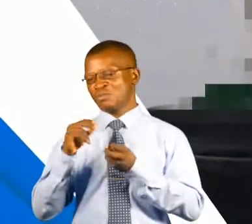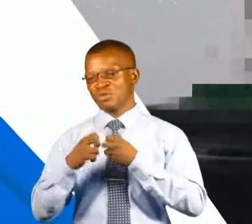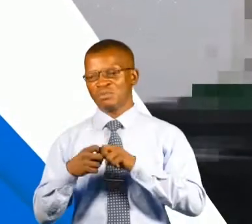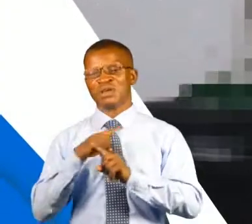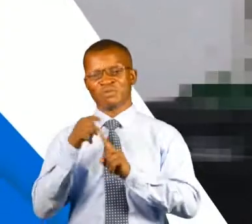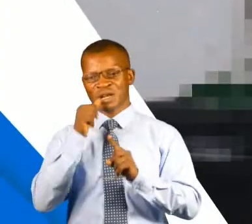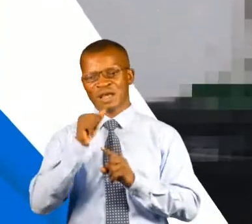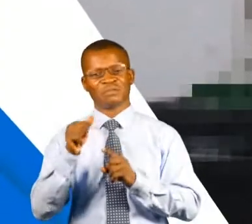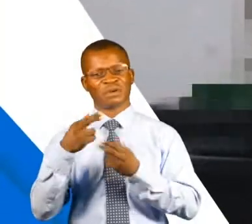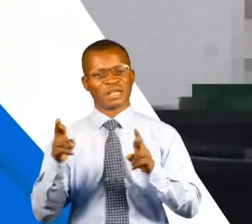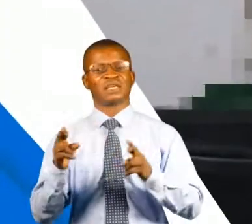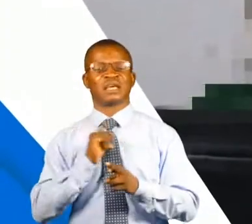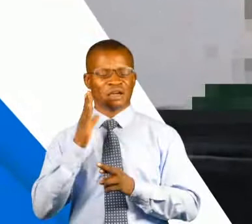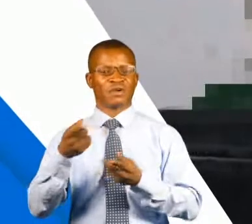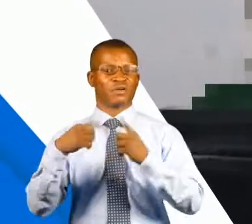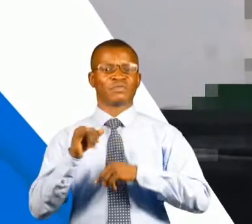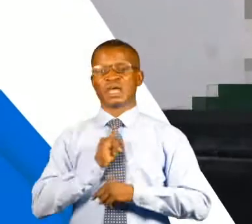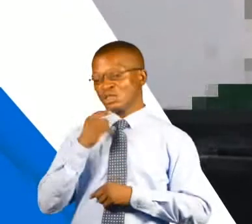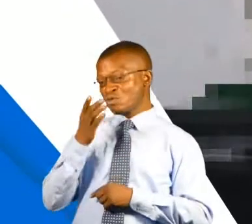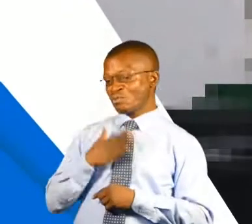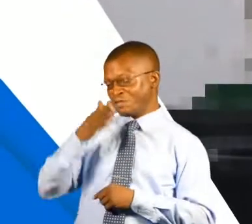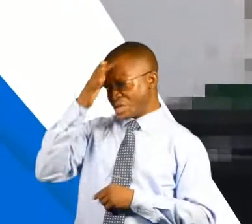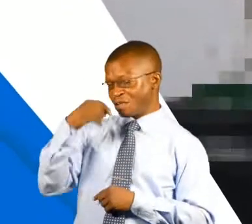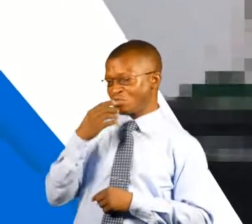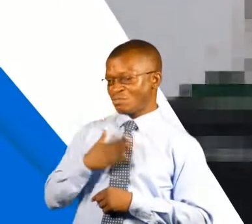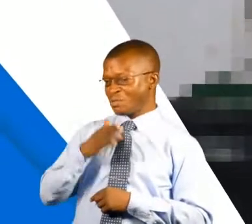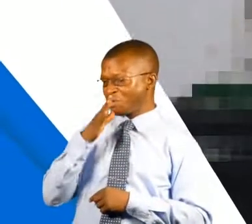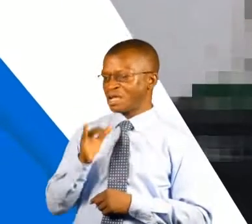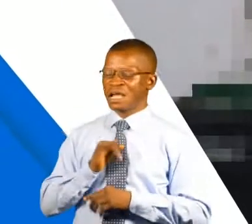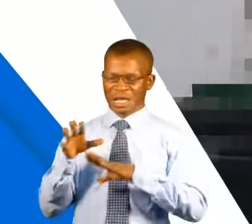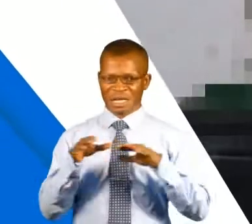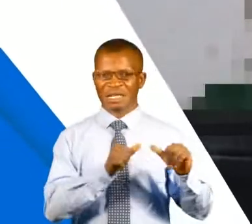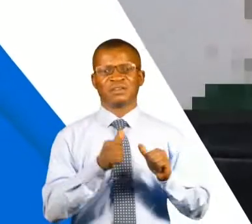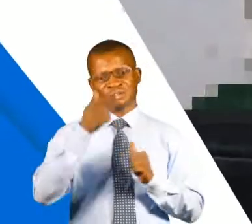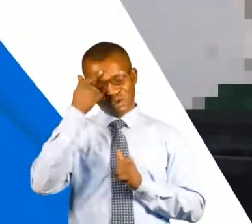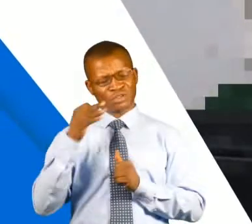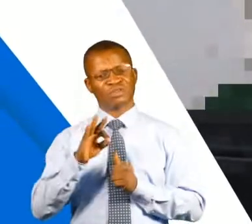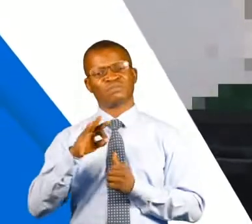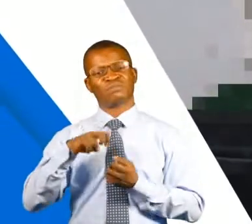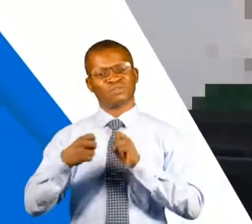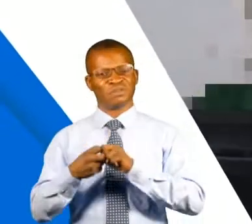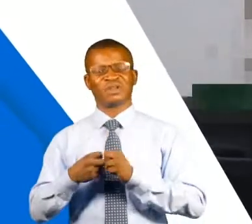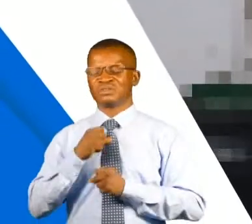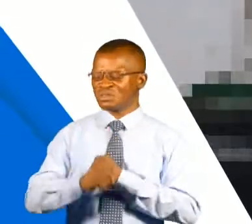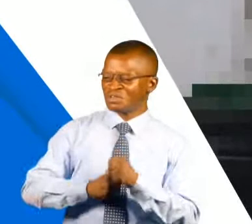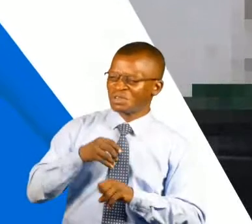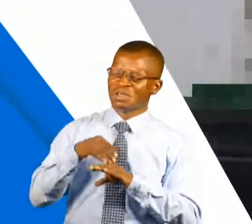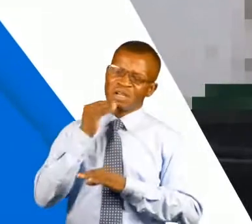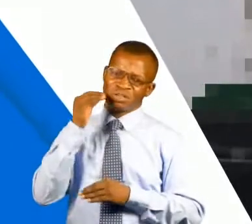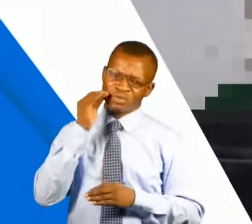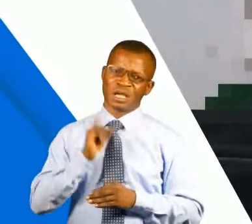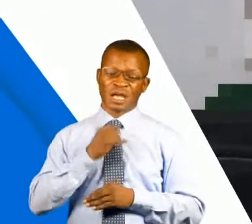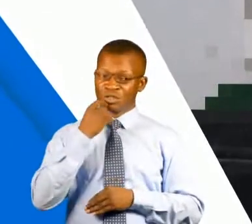no problem. When I'm ready, I will come. I don't told my father, I told my mother, and I left because of my father and my mother suffering. That's why me, I